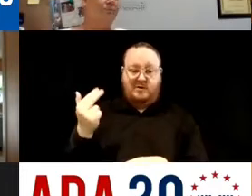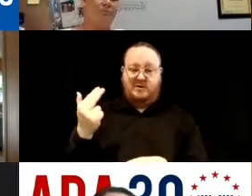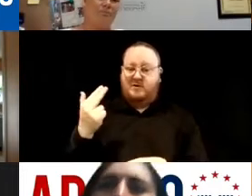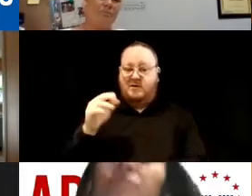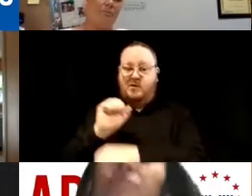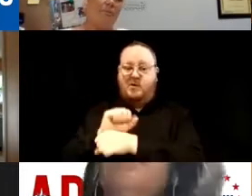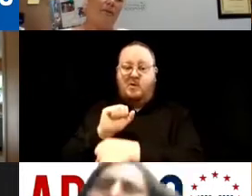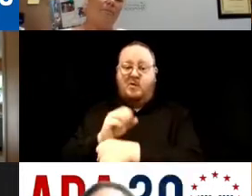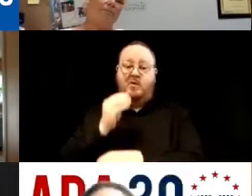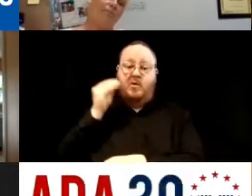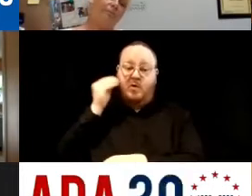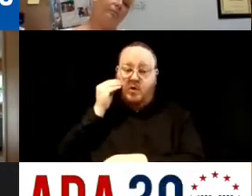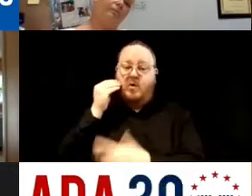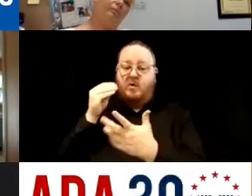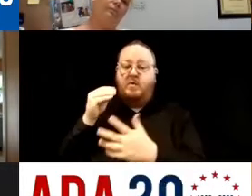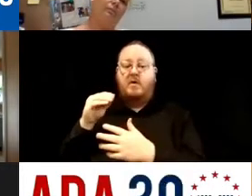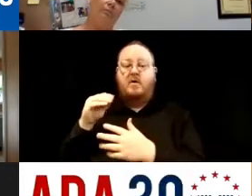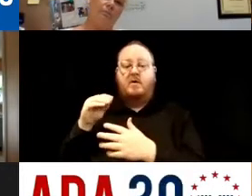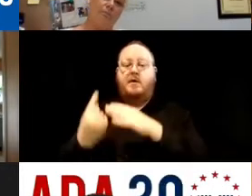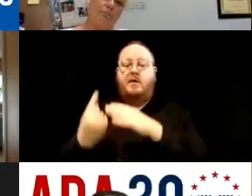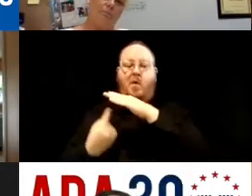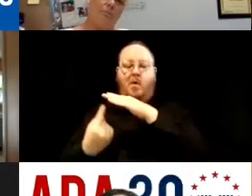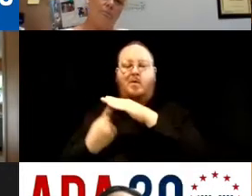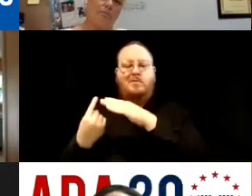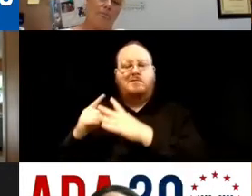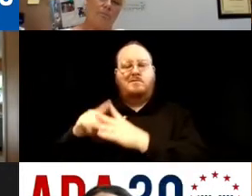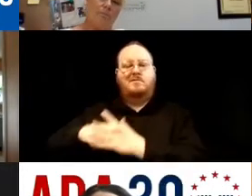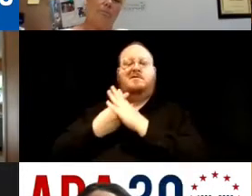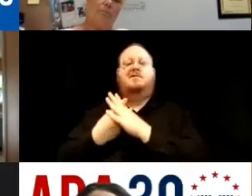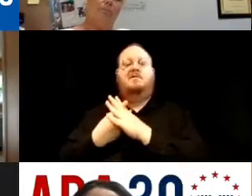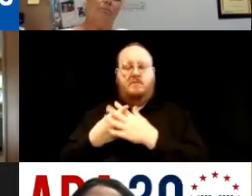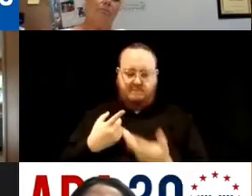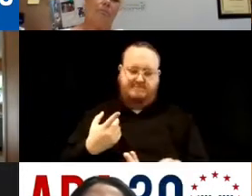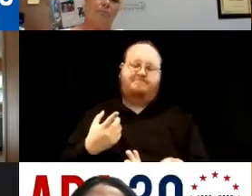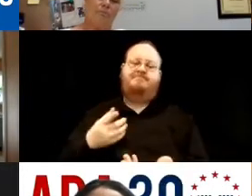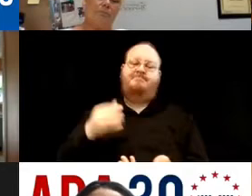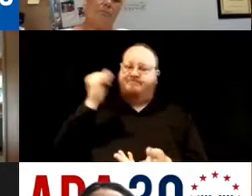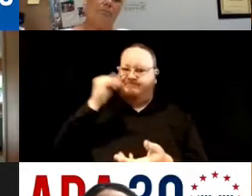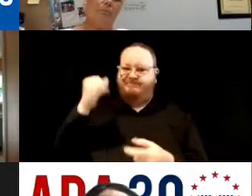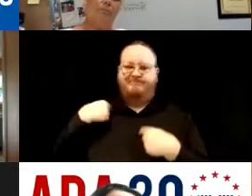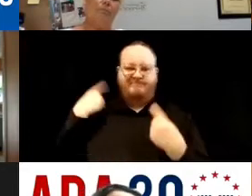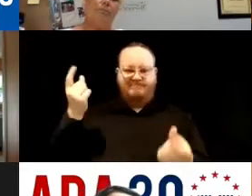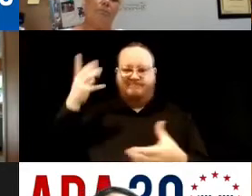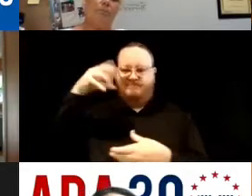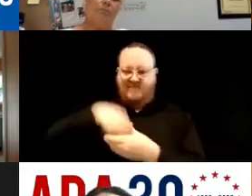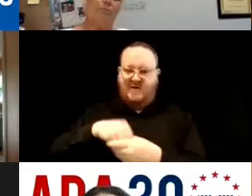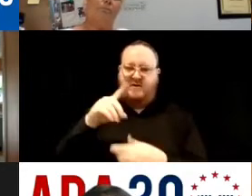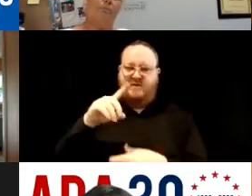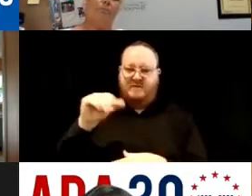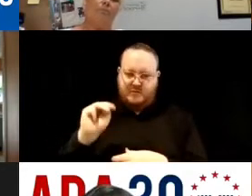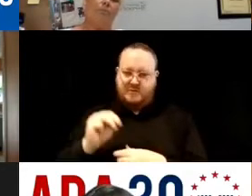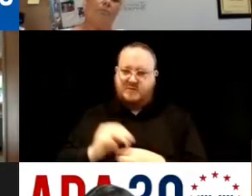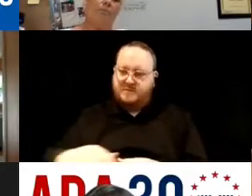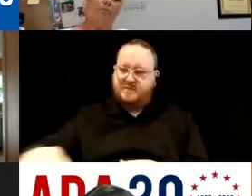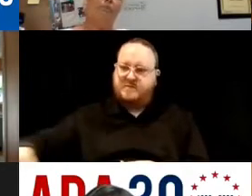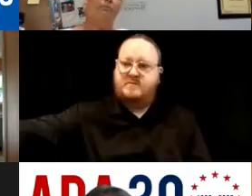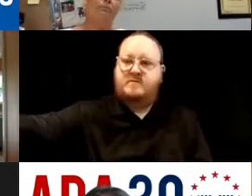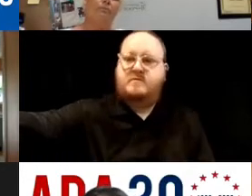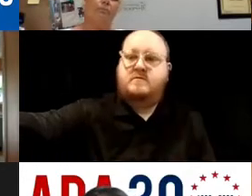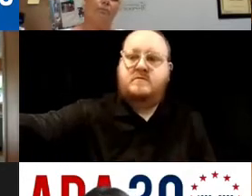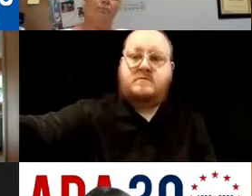the quarantine began. So. And it's an important topic, very important topic as far as accessibility goes,